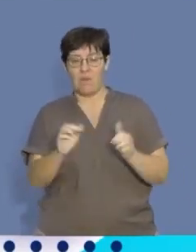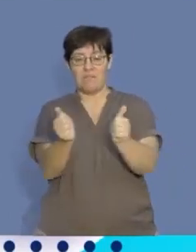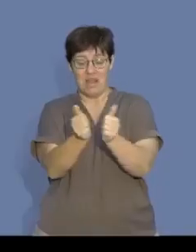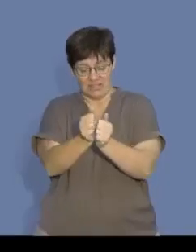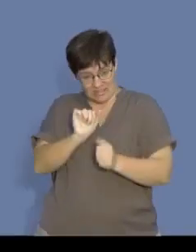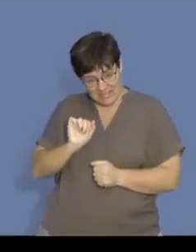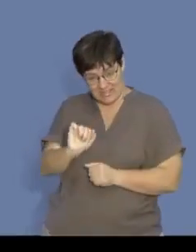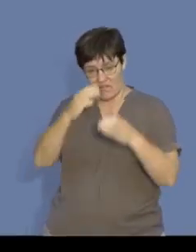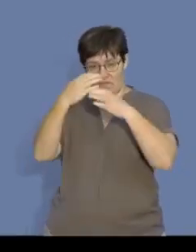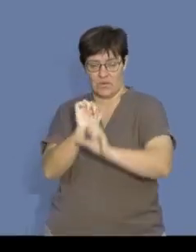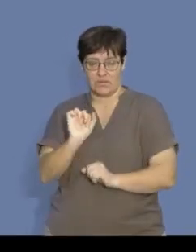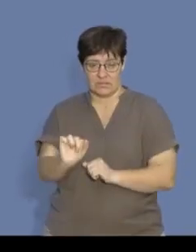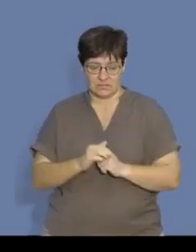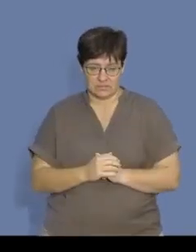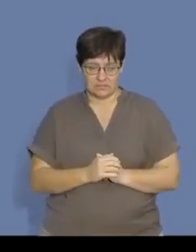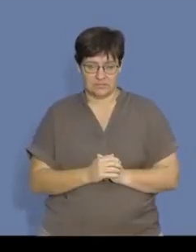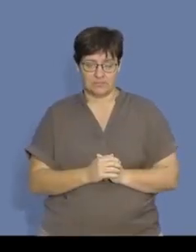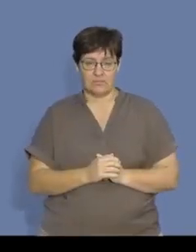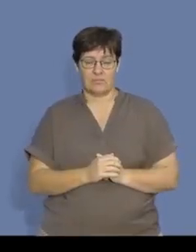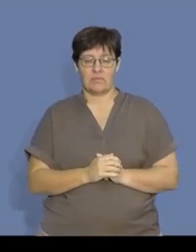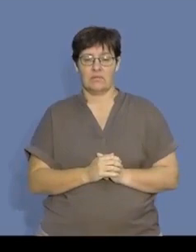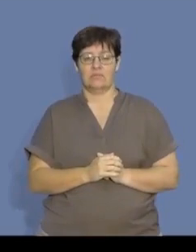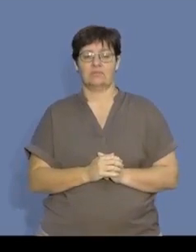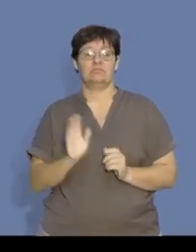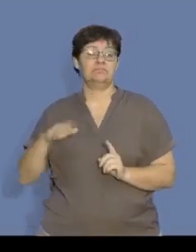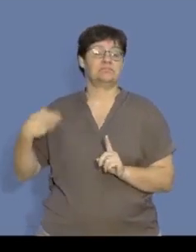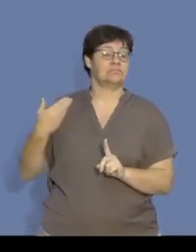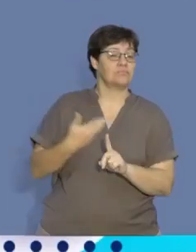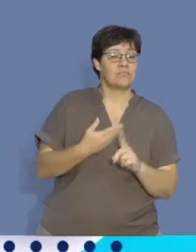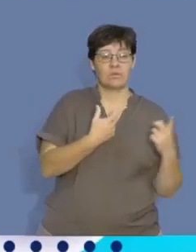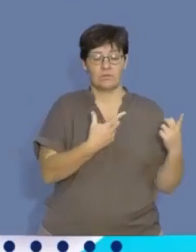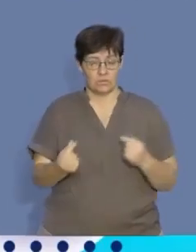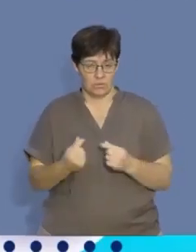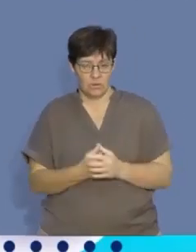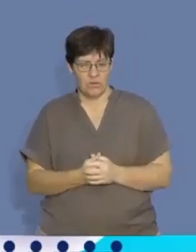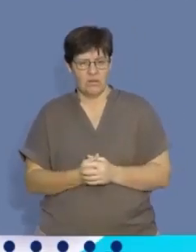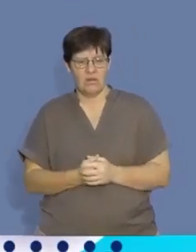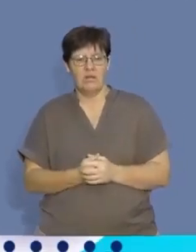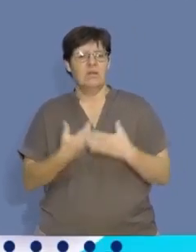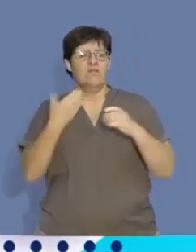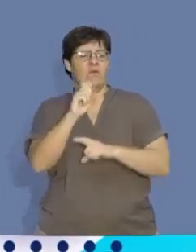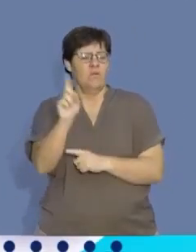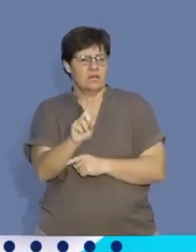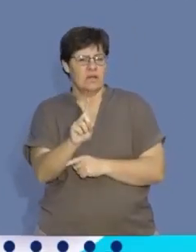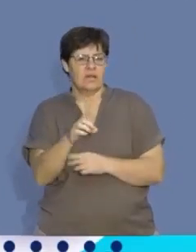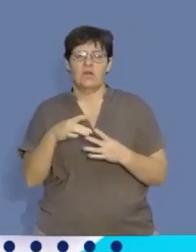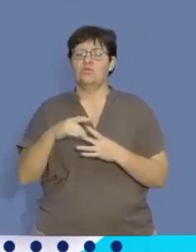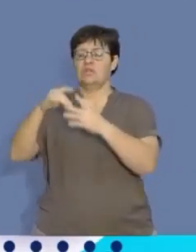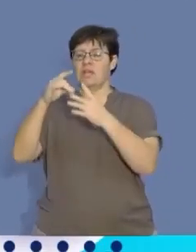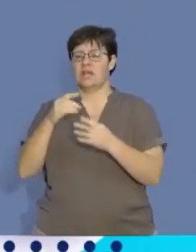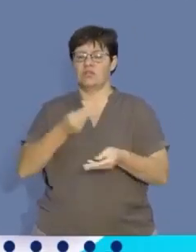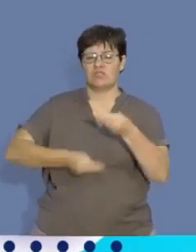partnership. Right, now in terms of what we've done already, obviously we focused on unique